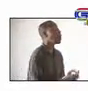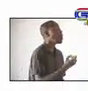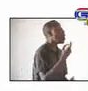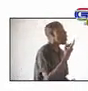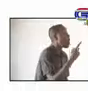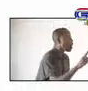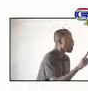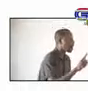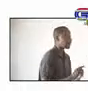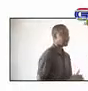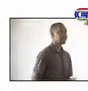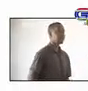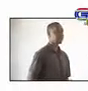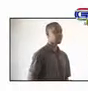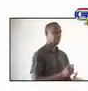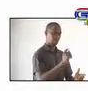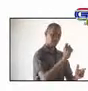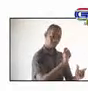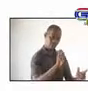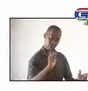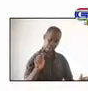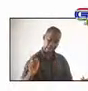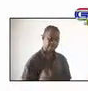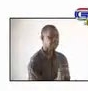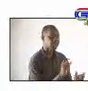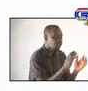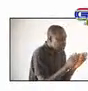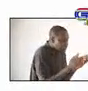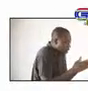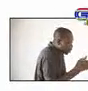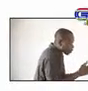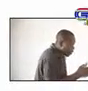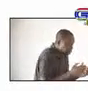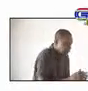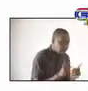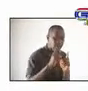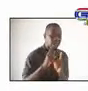or you write in small letters,